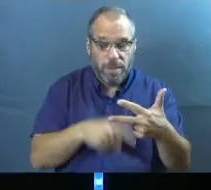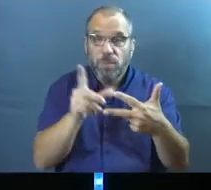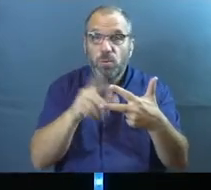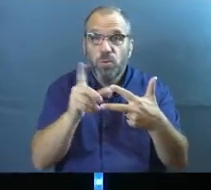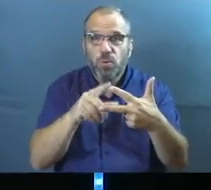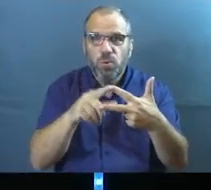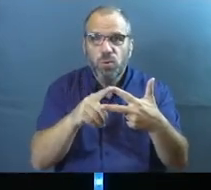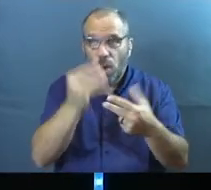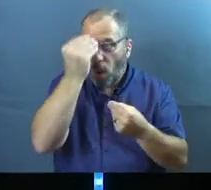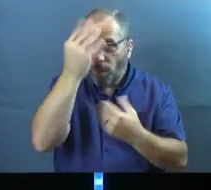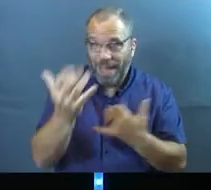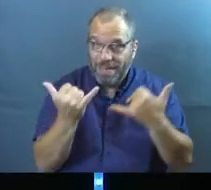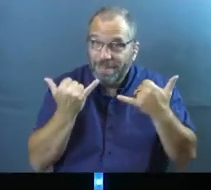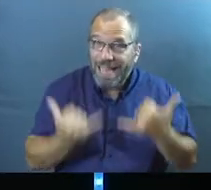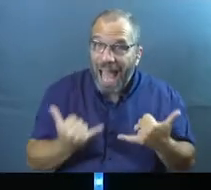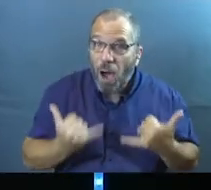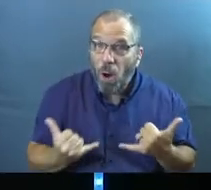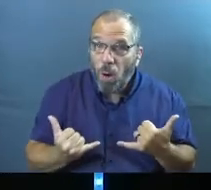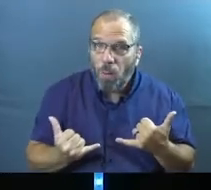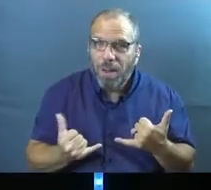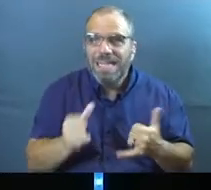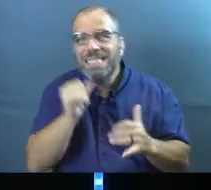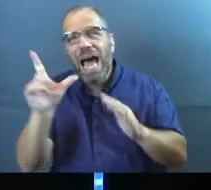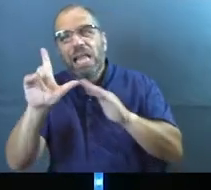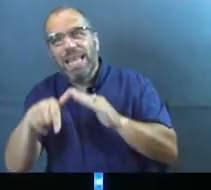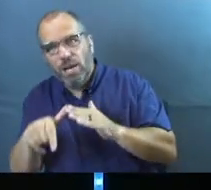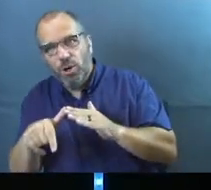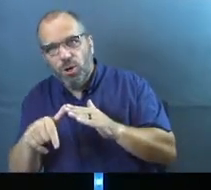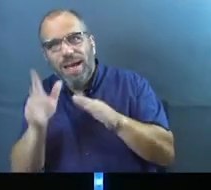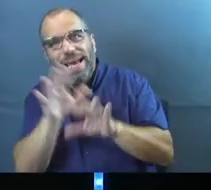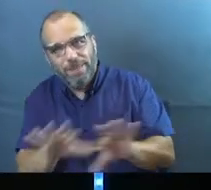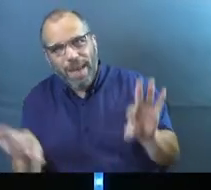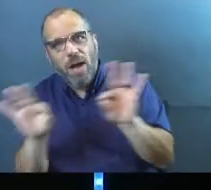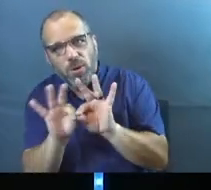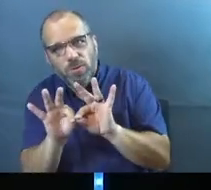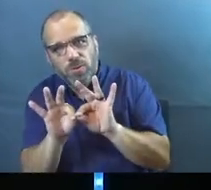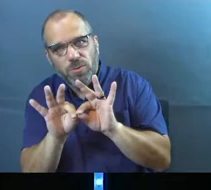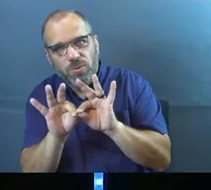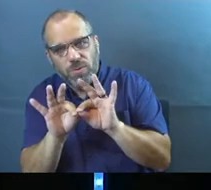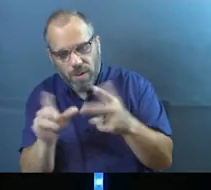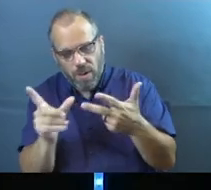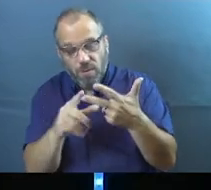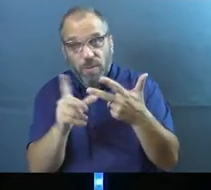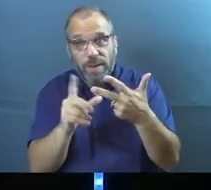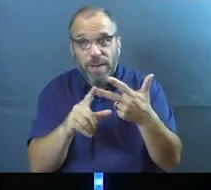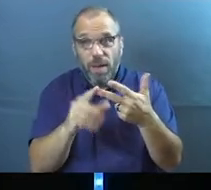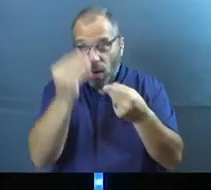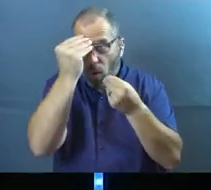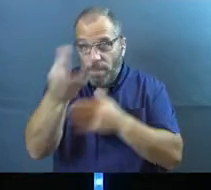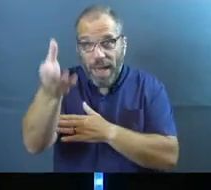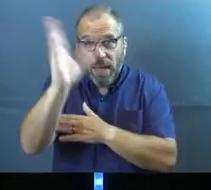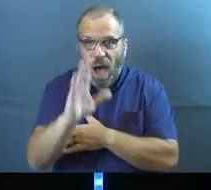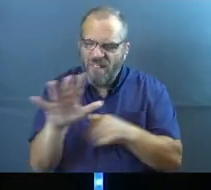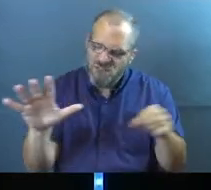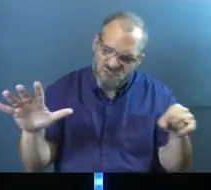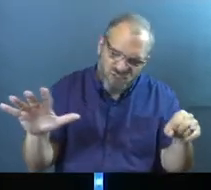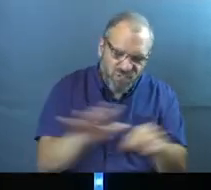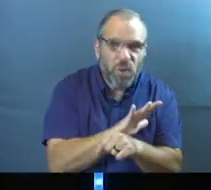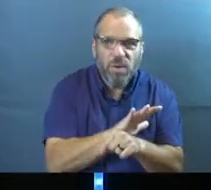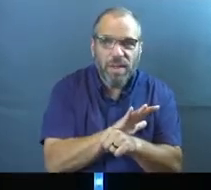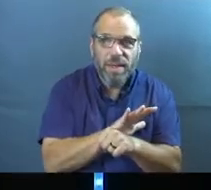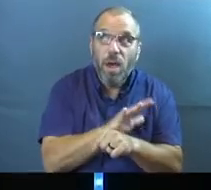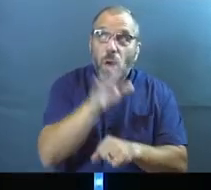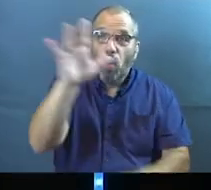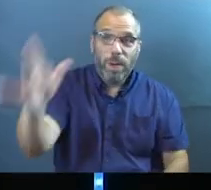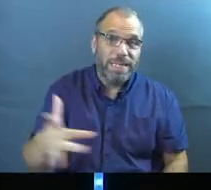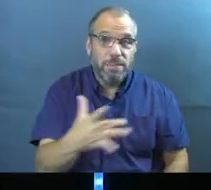2, obey him now, not later. It matters. 3, obey God fully